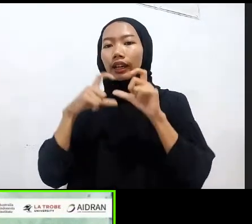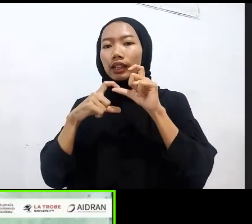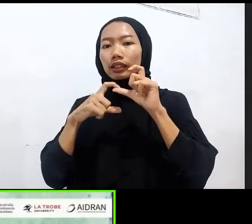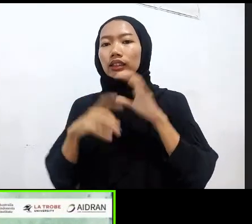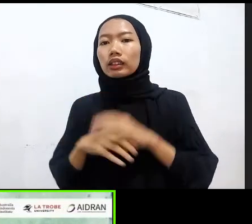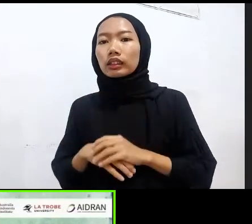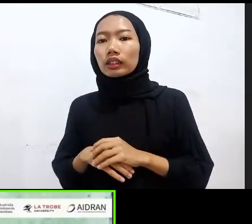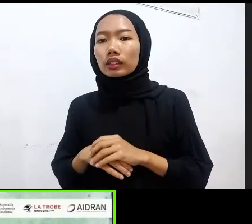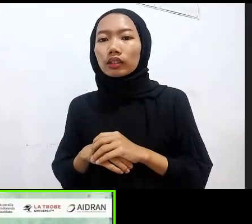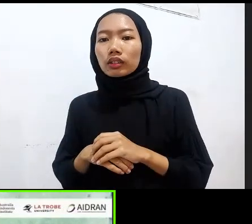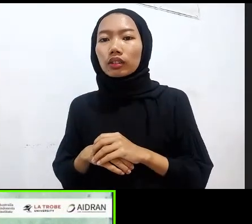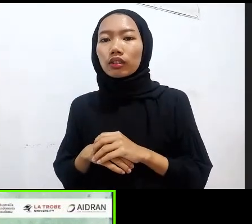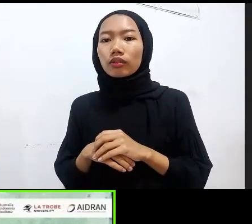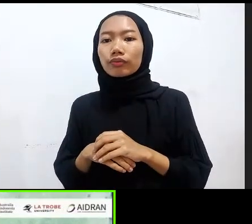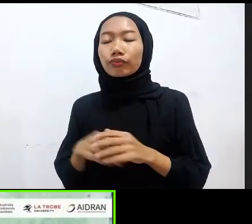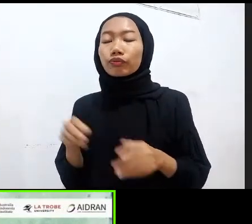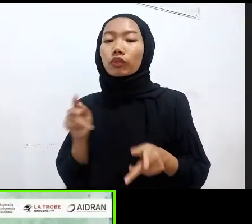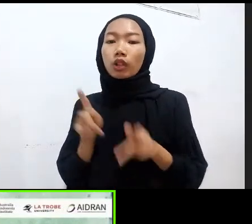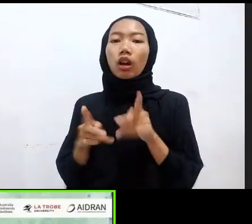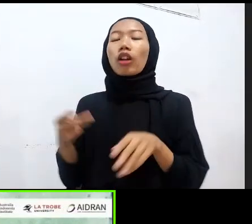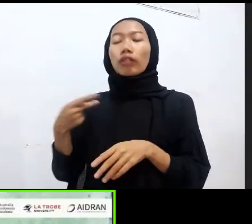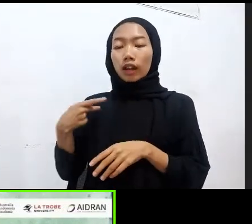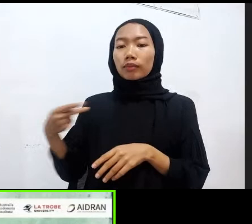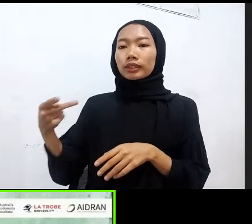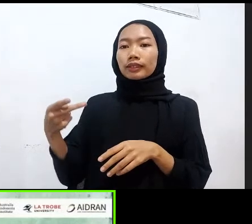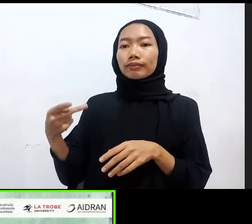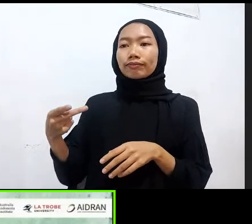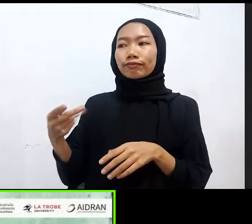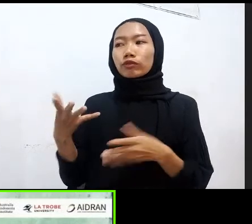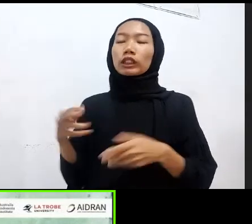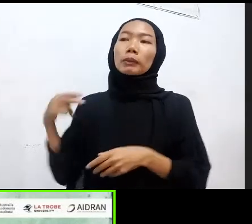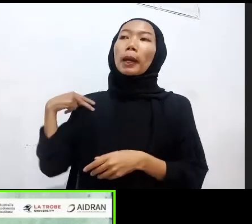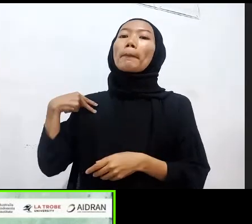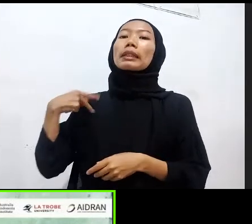learn firsthand about NDIS from you.